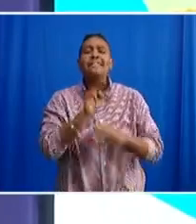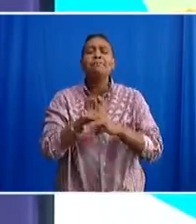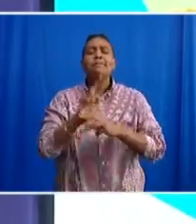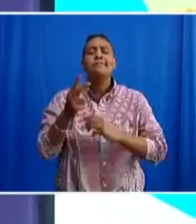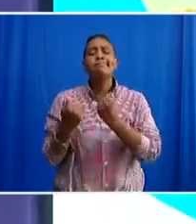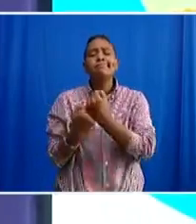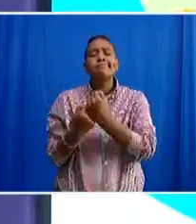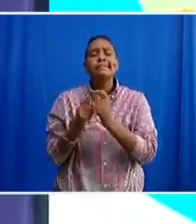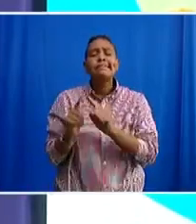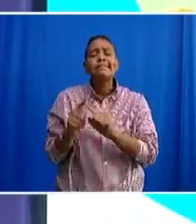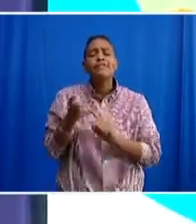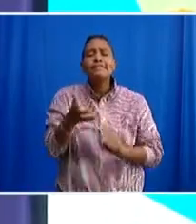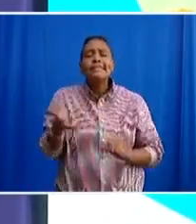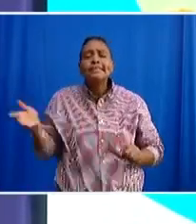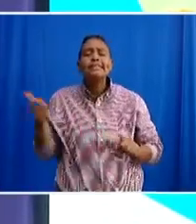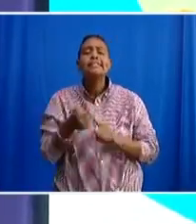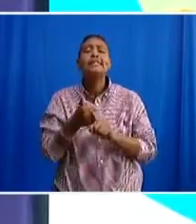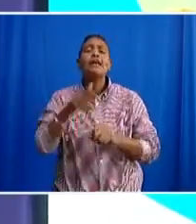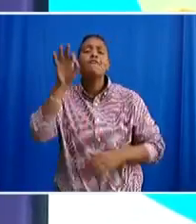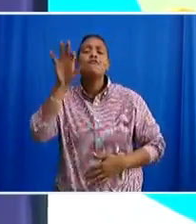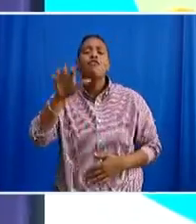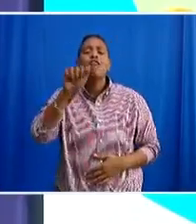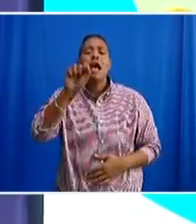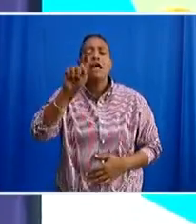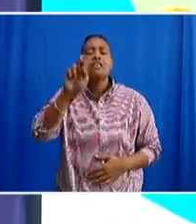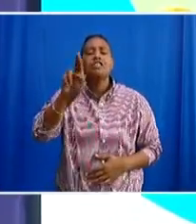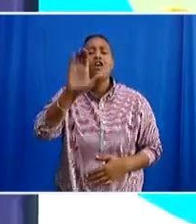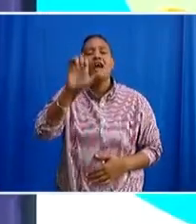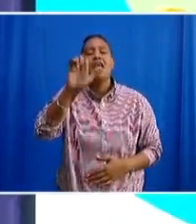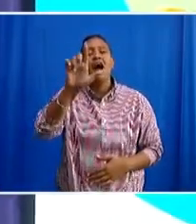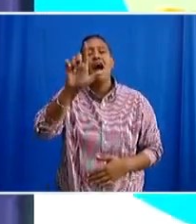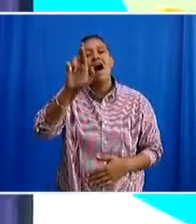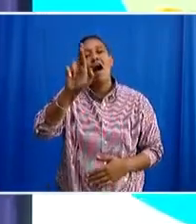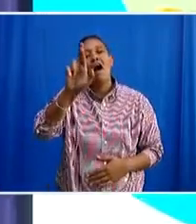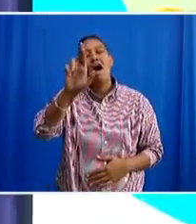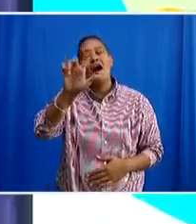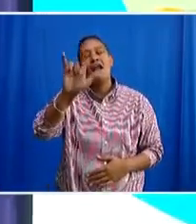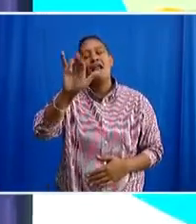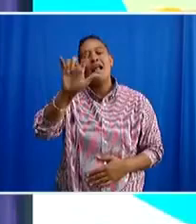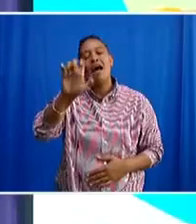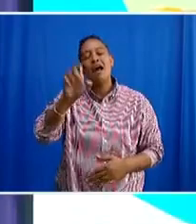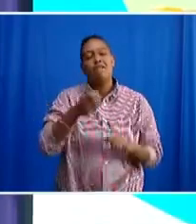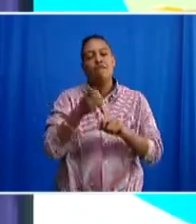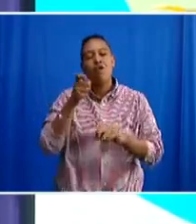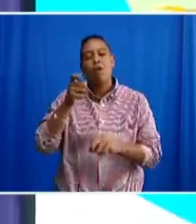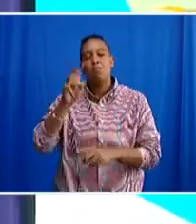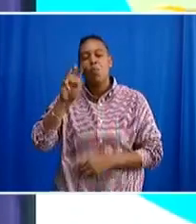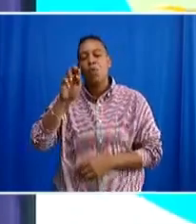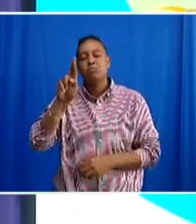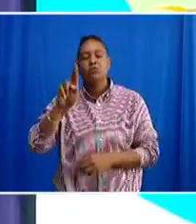State, Reverend Astor Carlisle from Webster Memorial United Church,